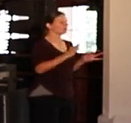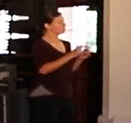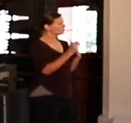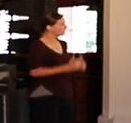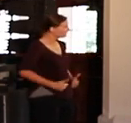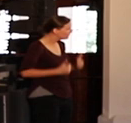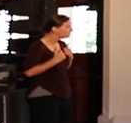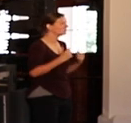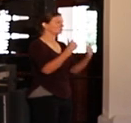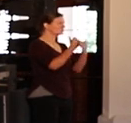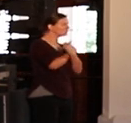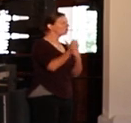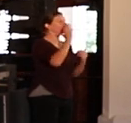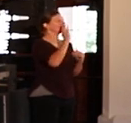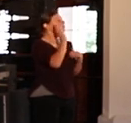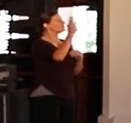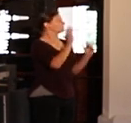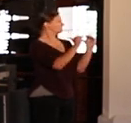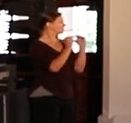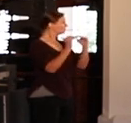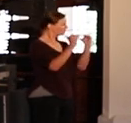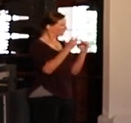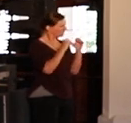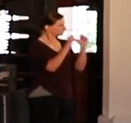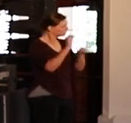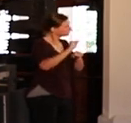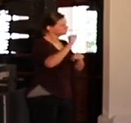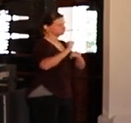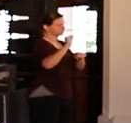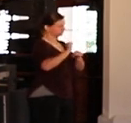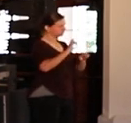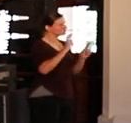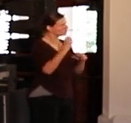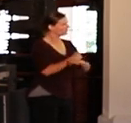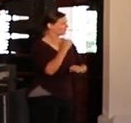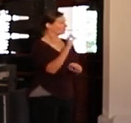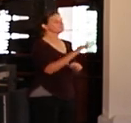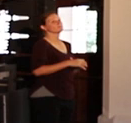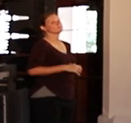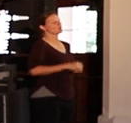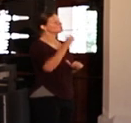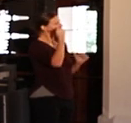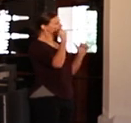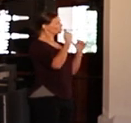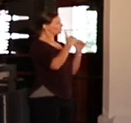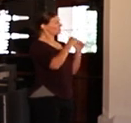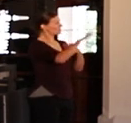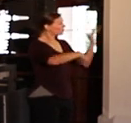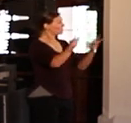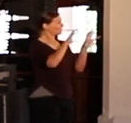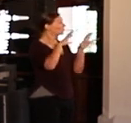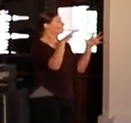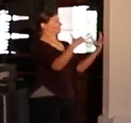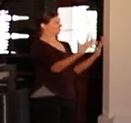and justice to come and the strength to work for it. Help us to remember that the arc of the universe bends